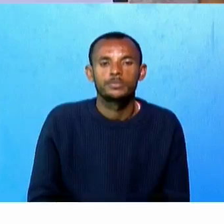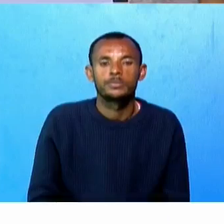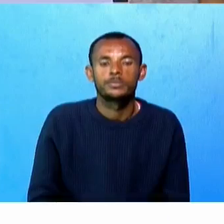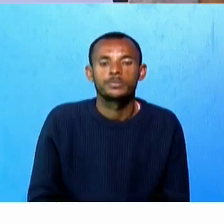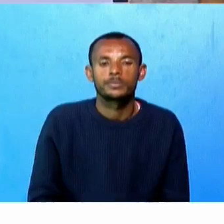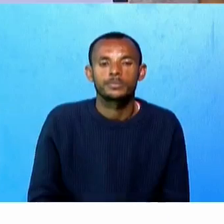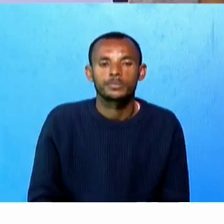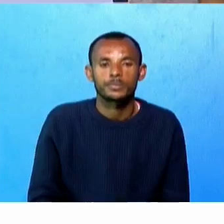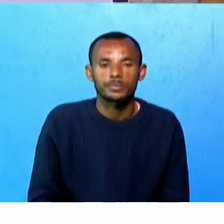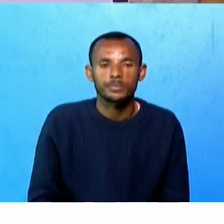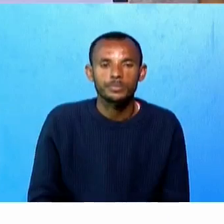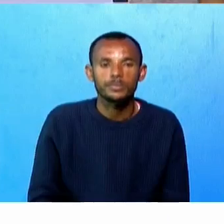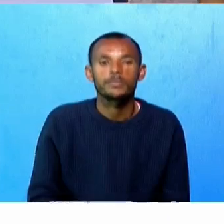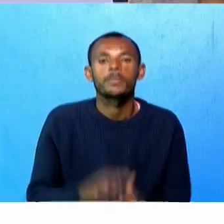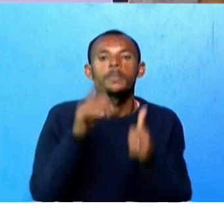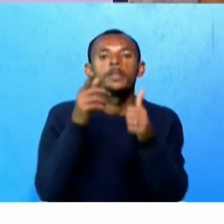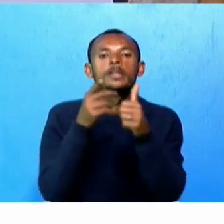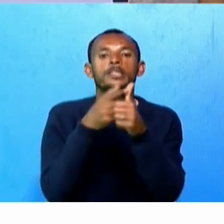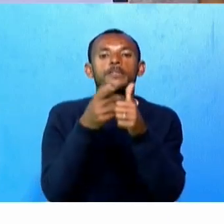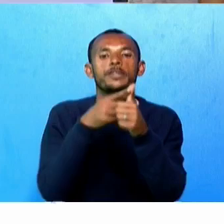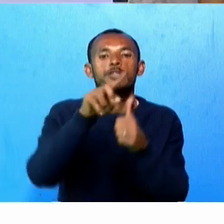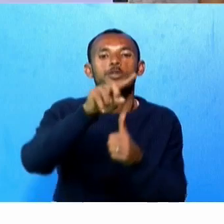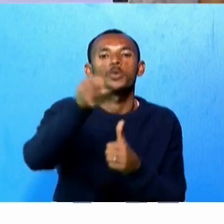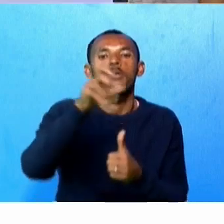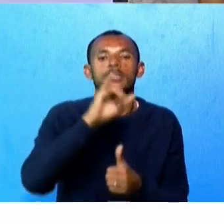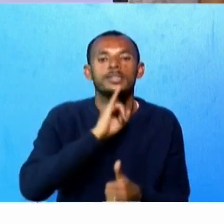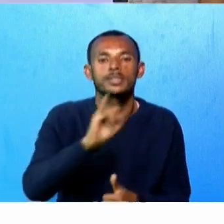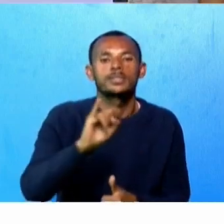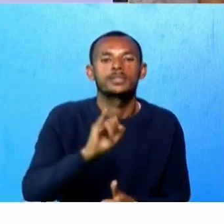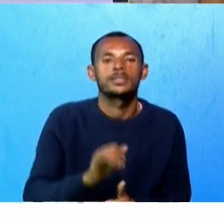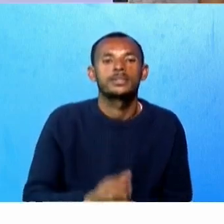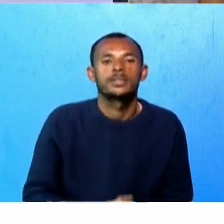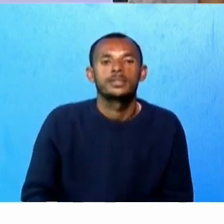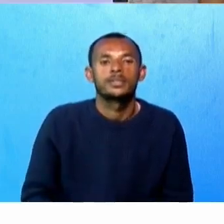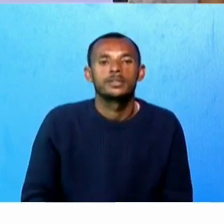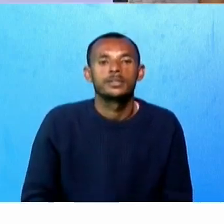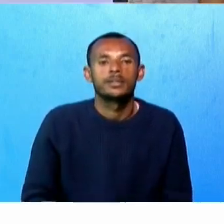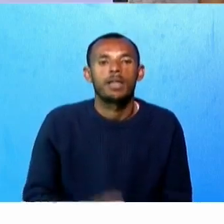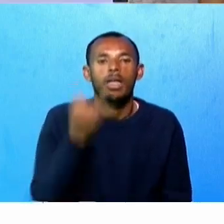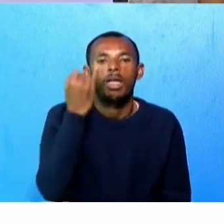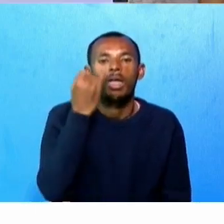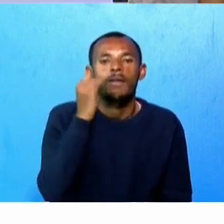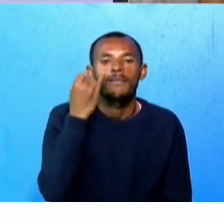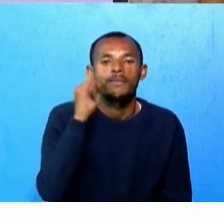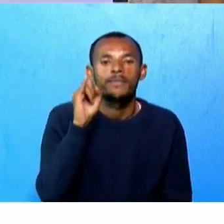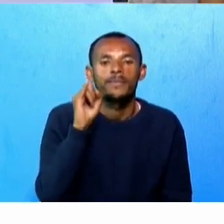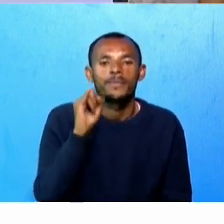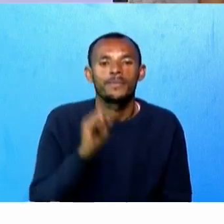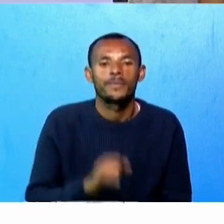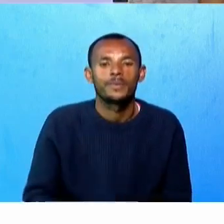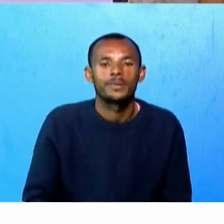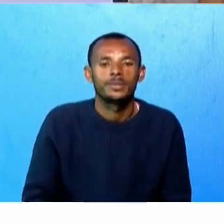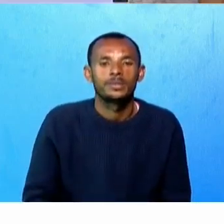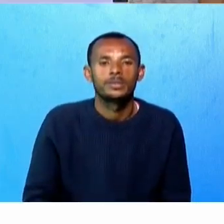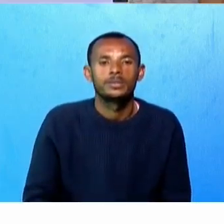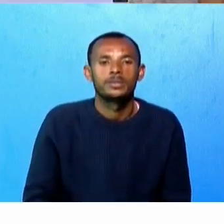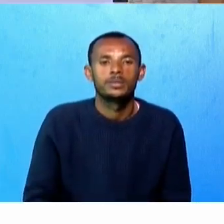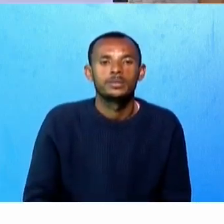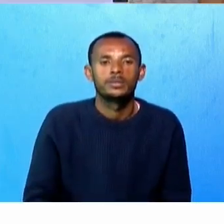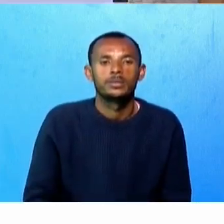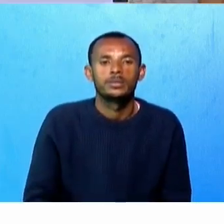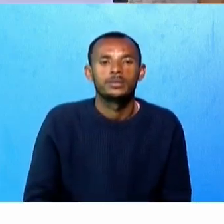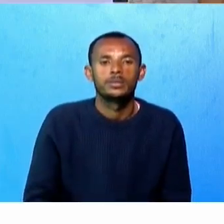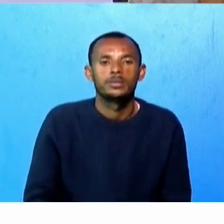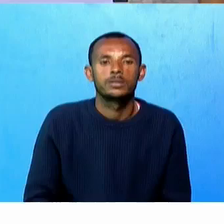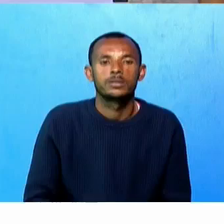Okay, the first question is, if